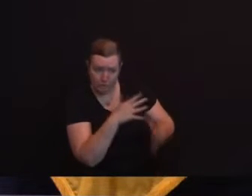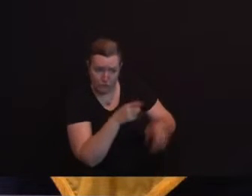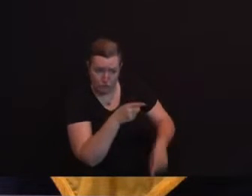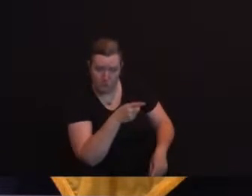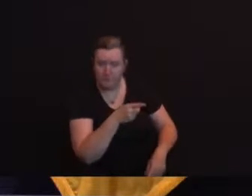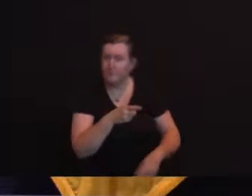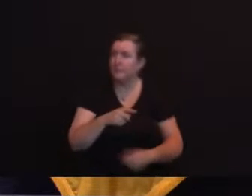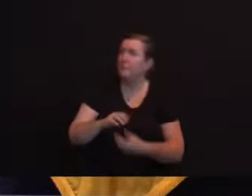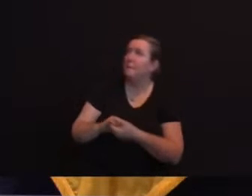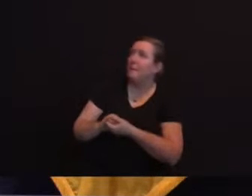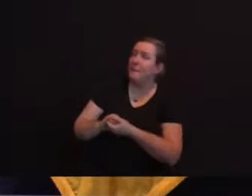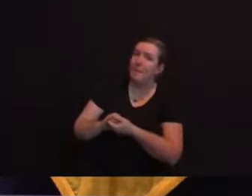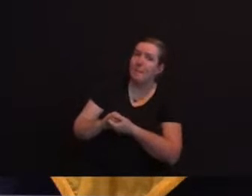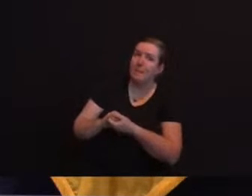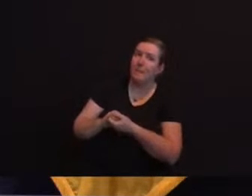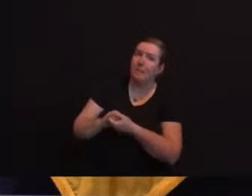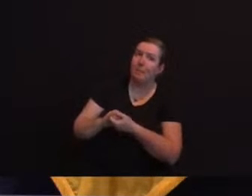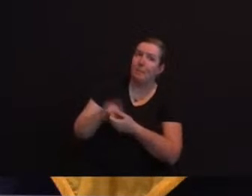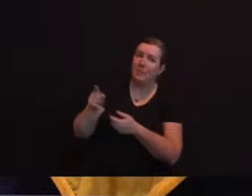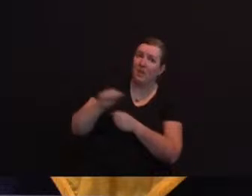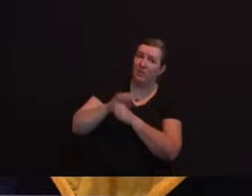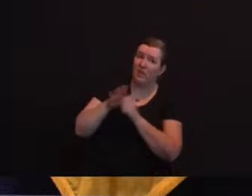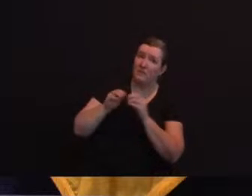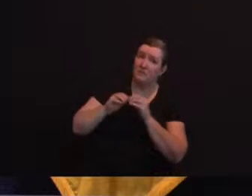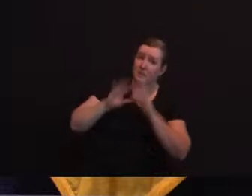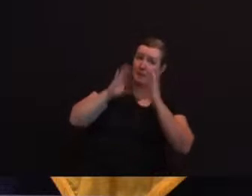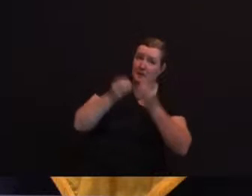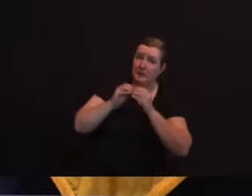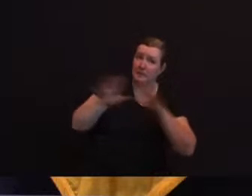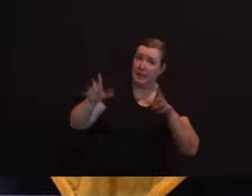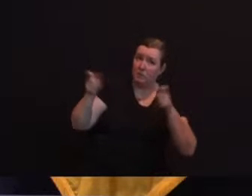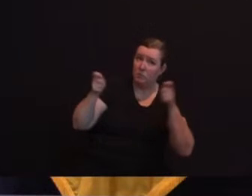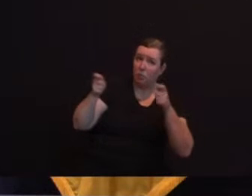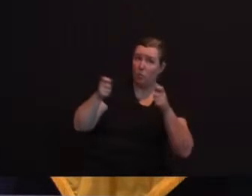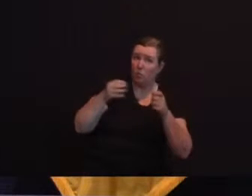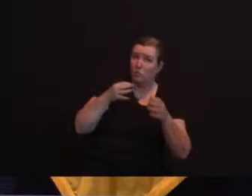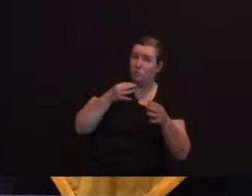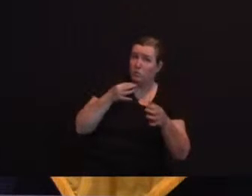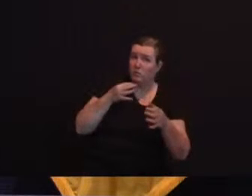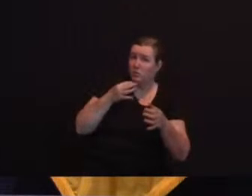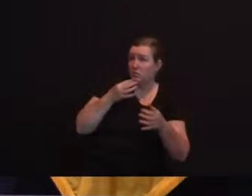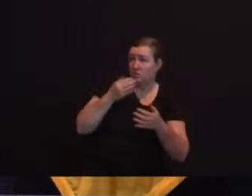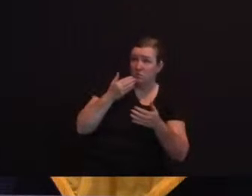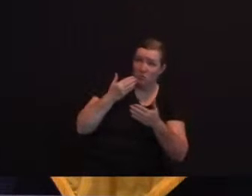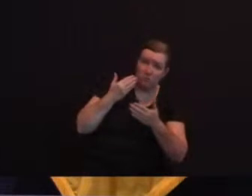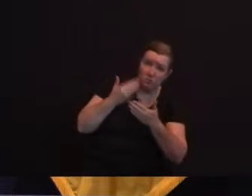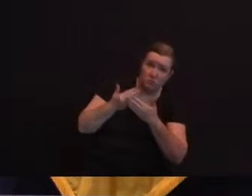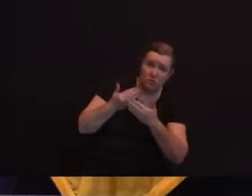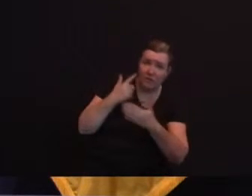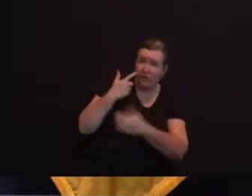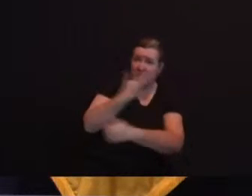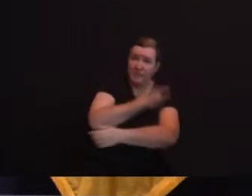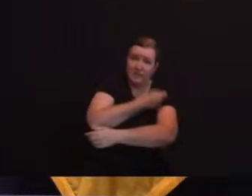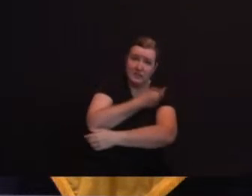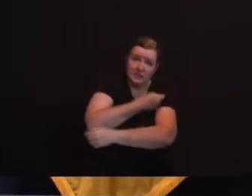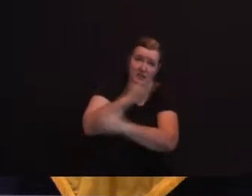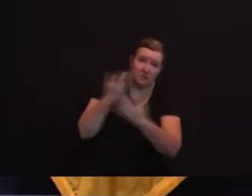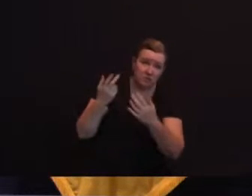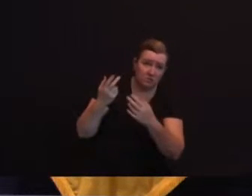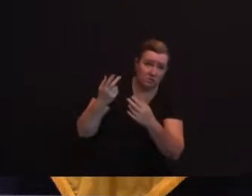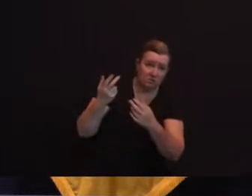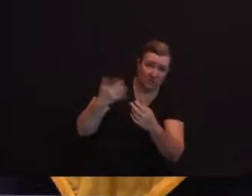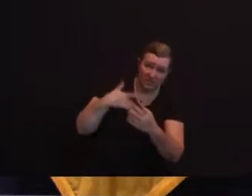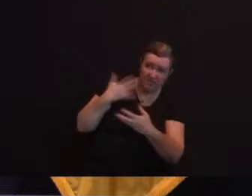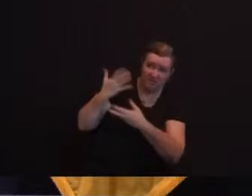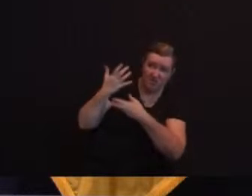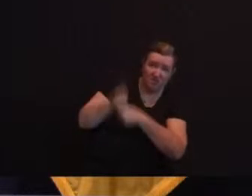this pandemic can be brought under control, say, as soon as April, with the vaccines being introduced. Are you confident of that timeline